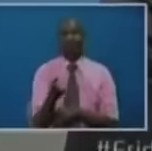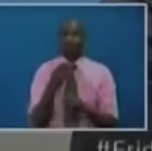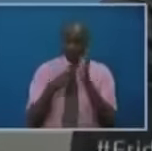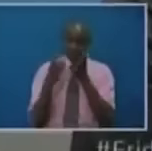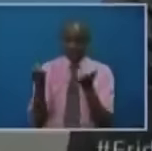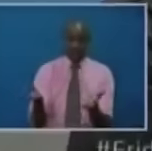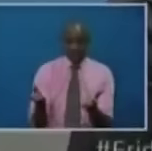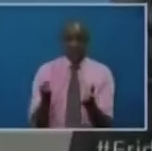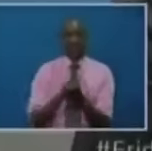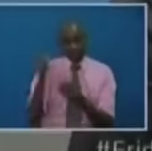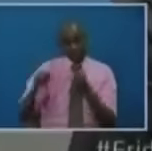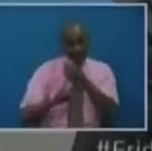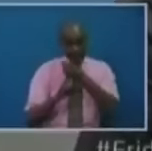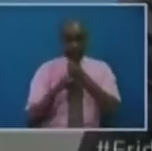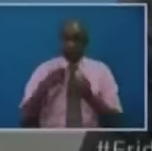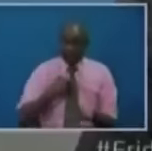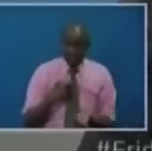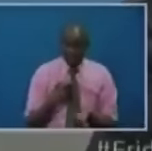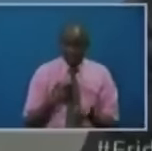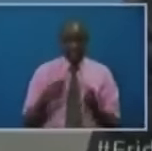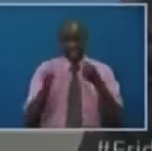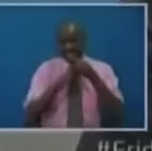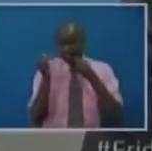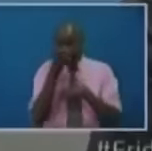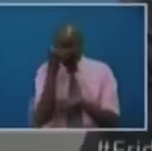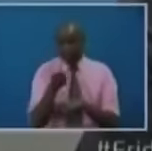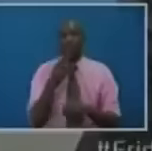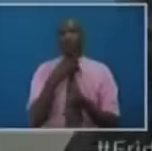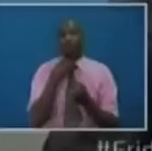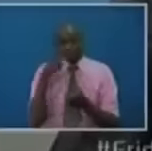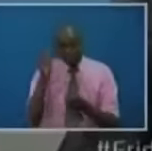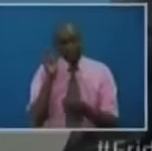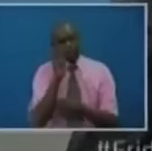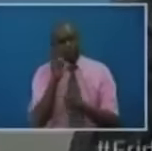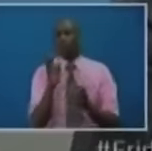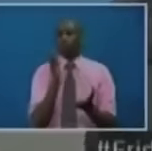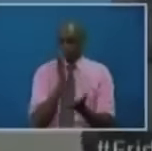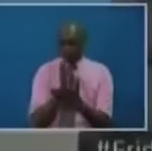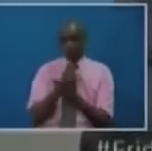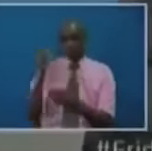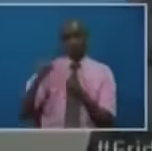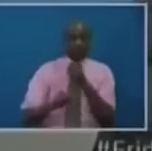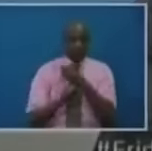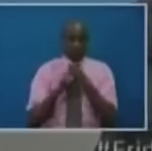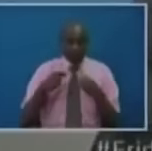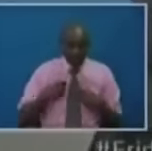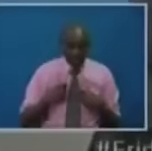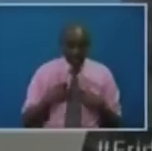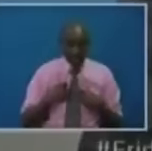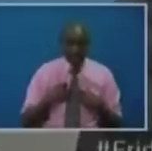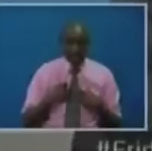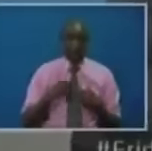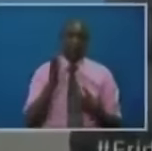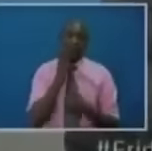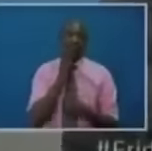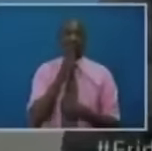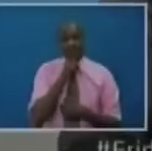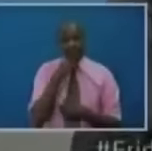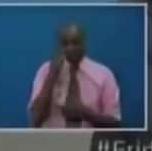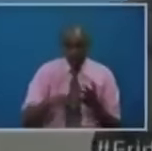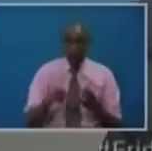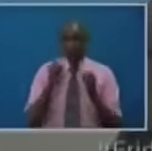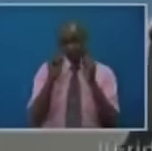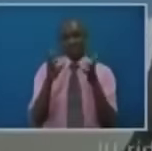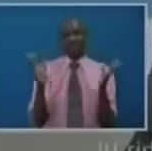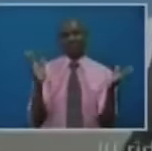You know, at least you're supportive. So 6 months, I did something, he saw, and now he's fully supported. All my mom, my dad, my sister, all